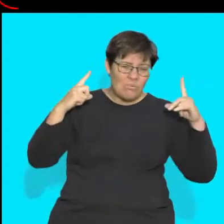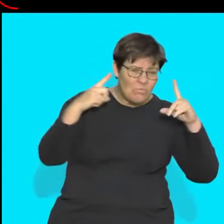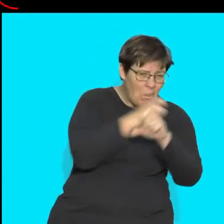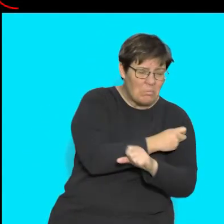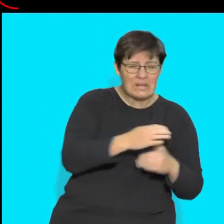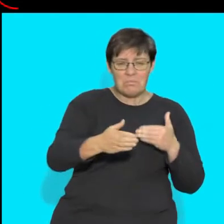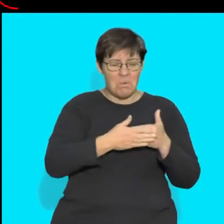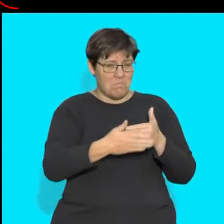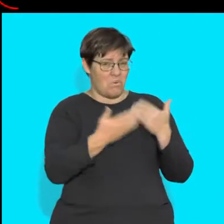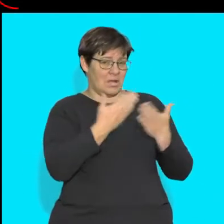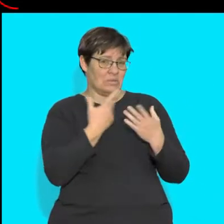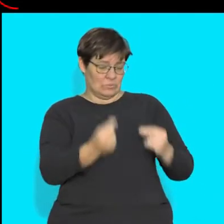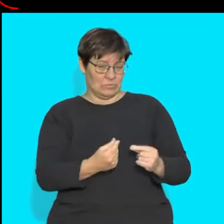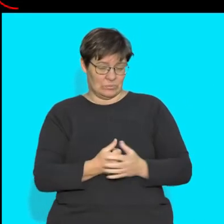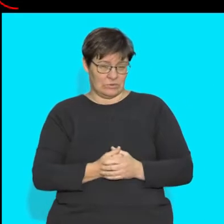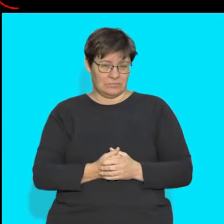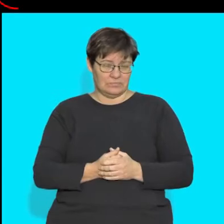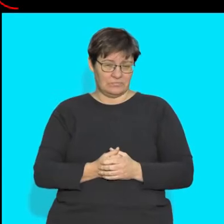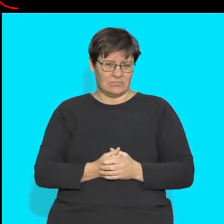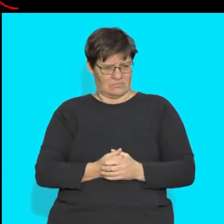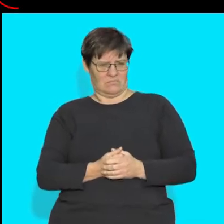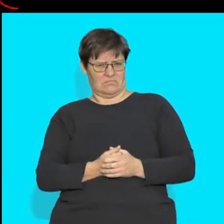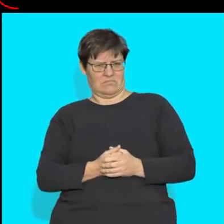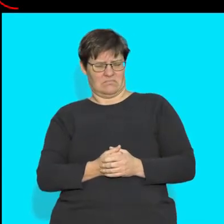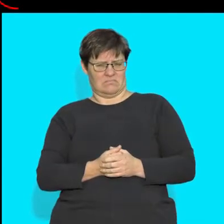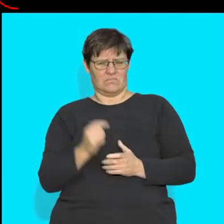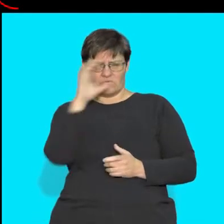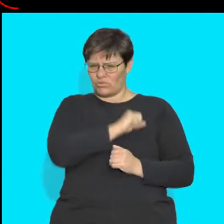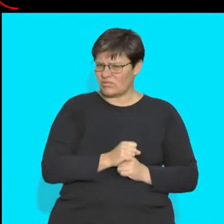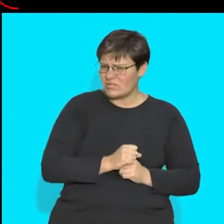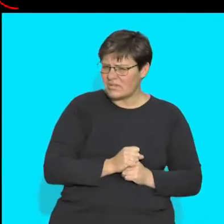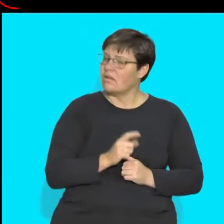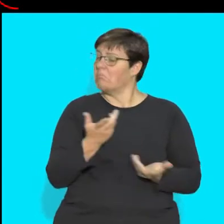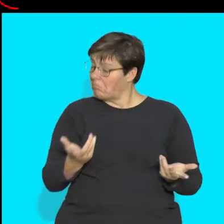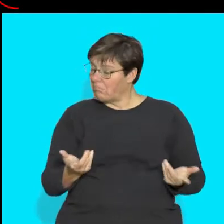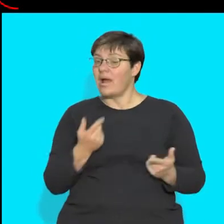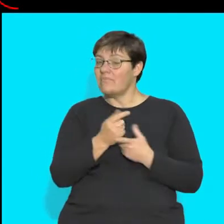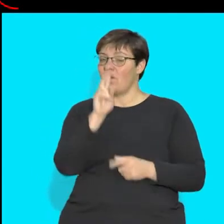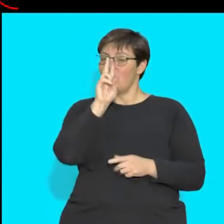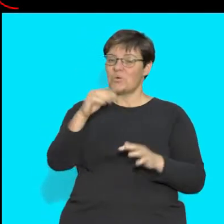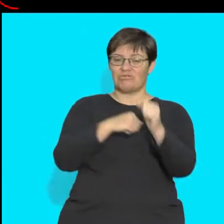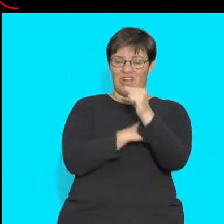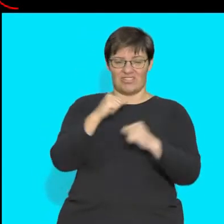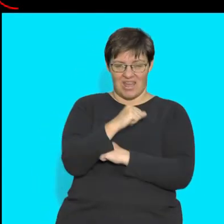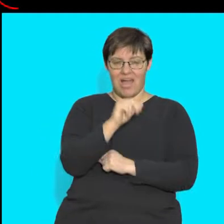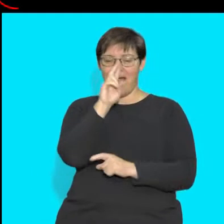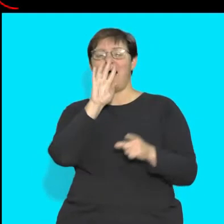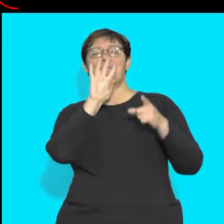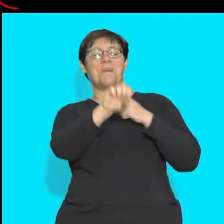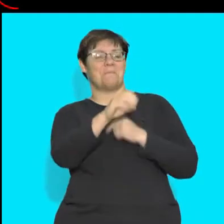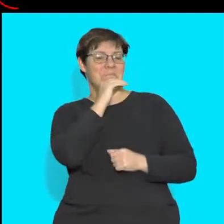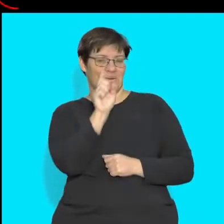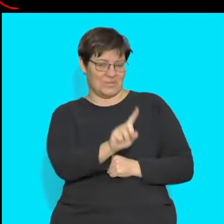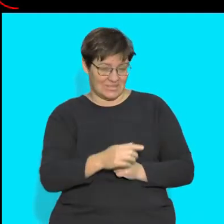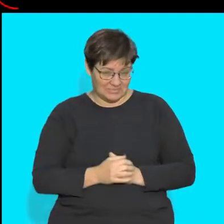complex things. Now, I know this sounds like a bit of a mystery, but as we go through the whole structure, you're going to see what